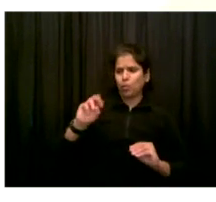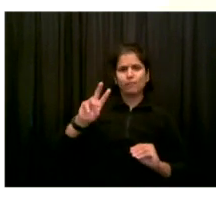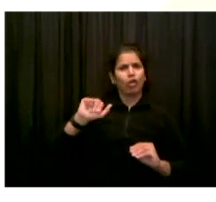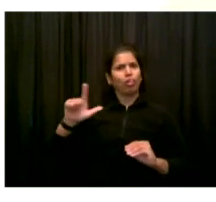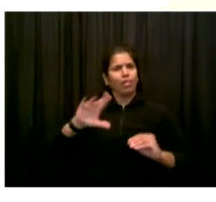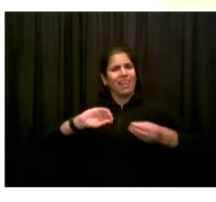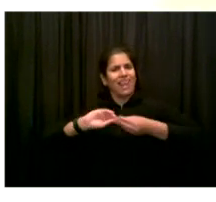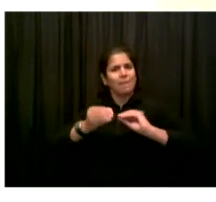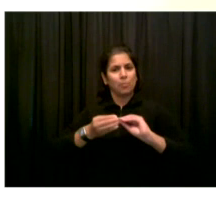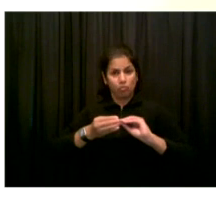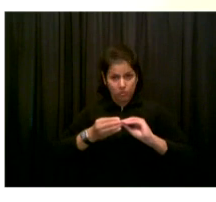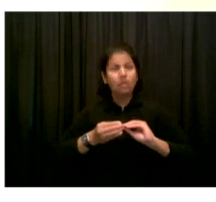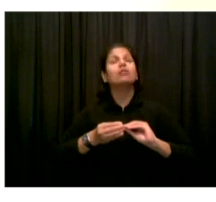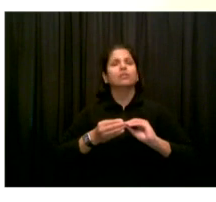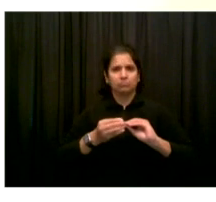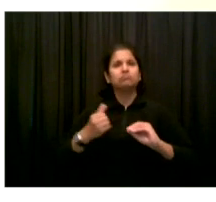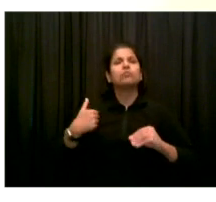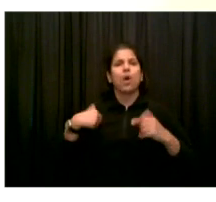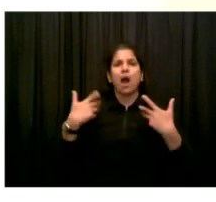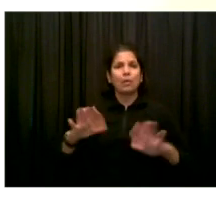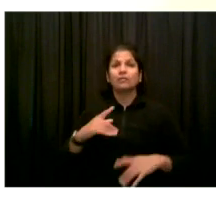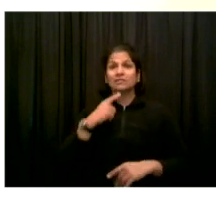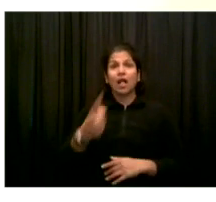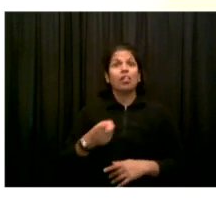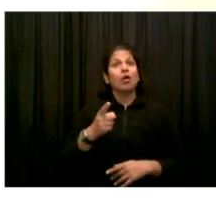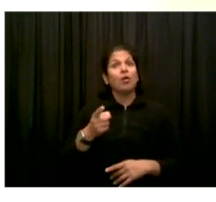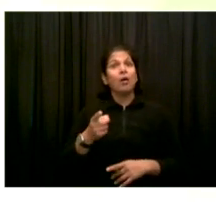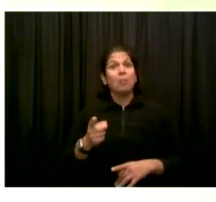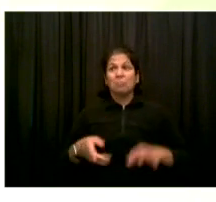what we've actually done as a city. So on December 15th, we did